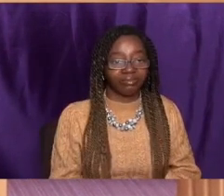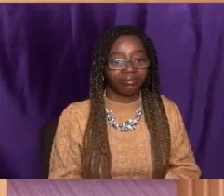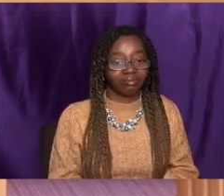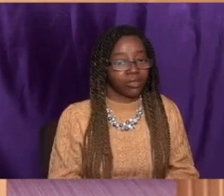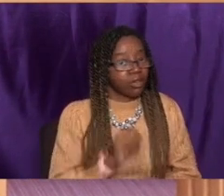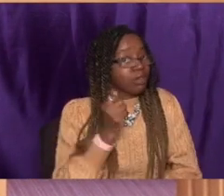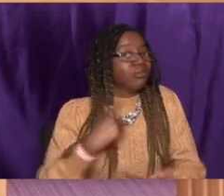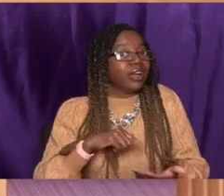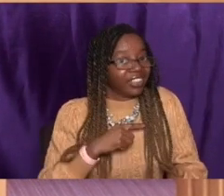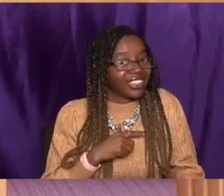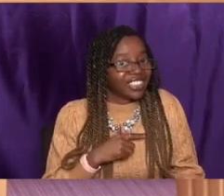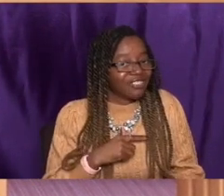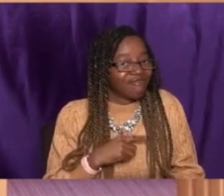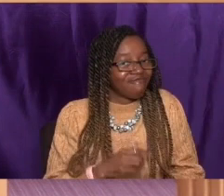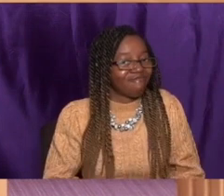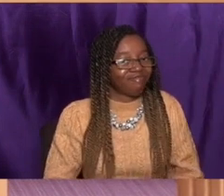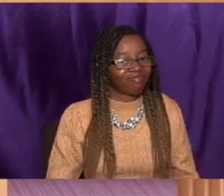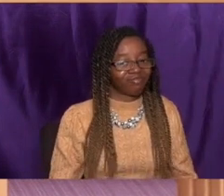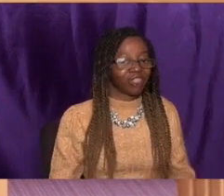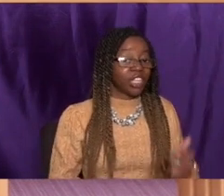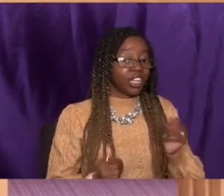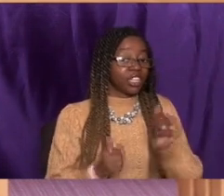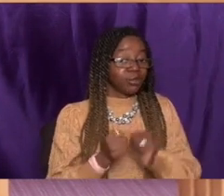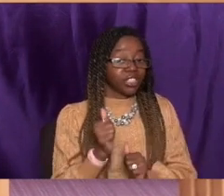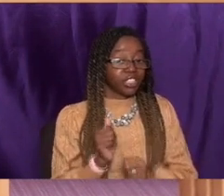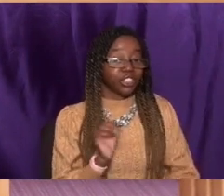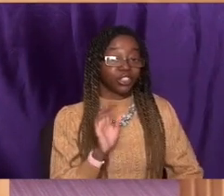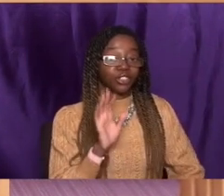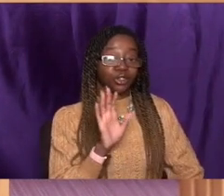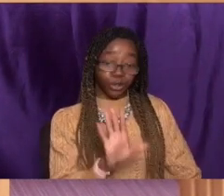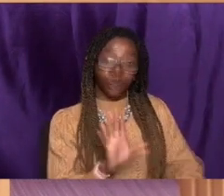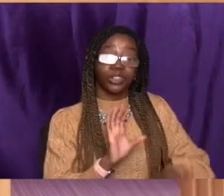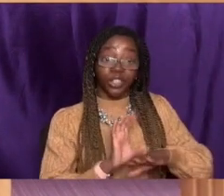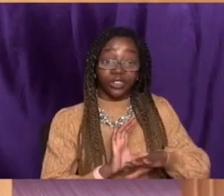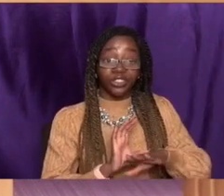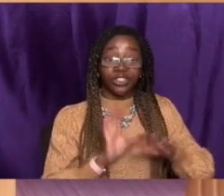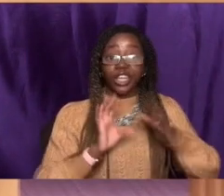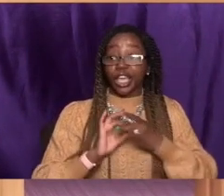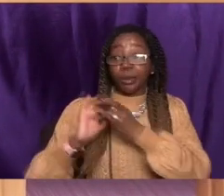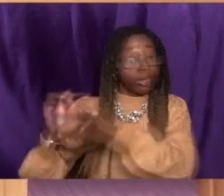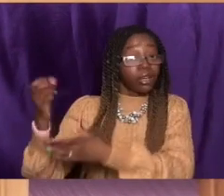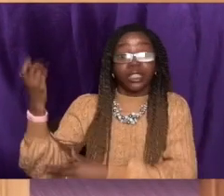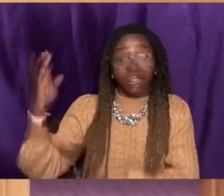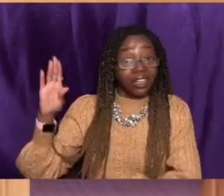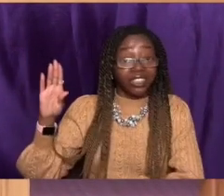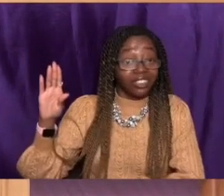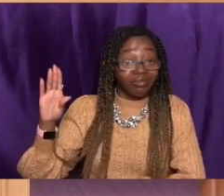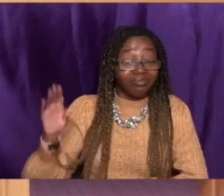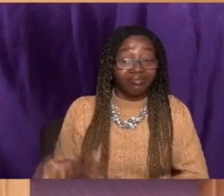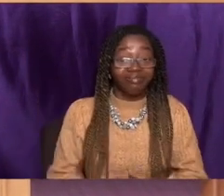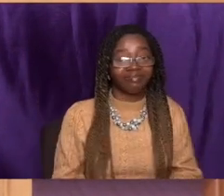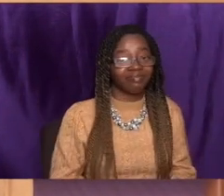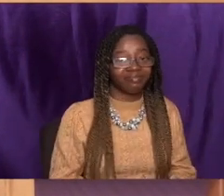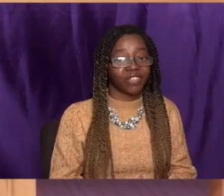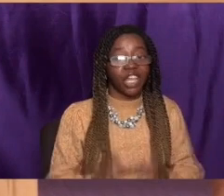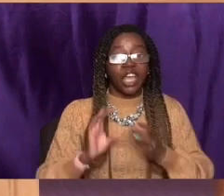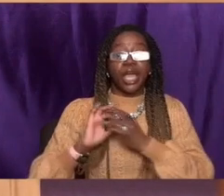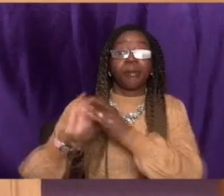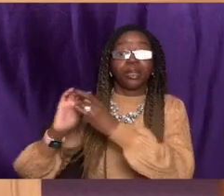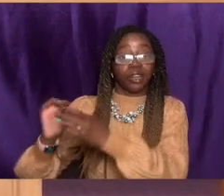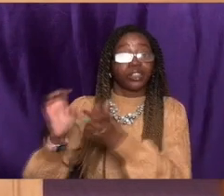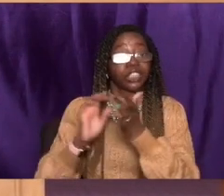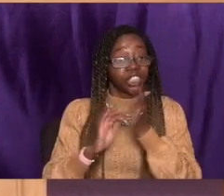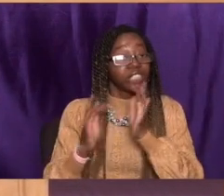Not us. See, as much as this is y'all's church, it belongs to God. Yeah, it belongs to